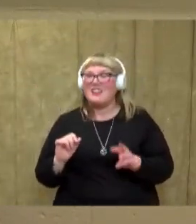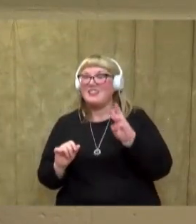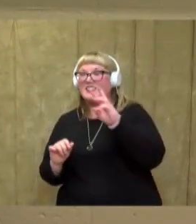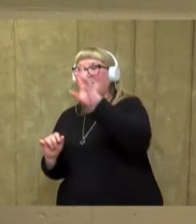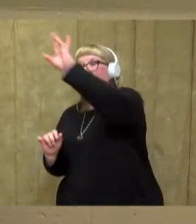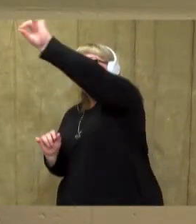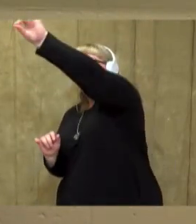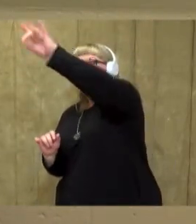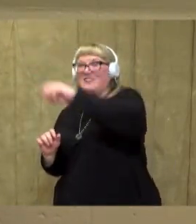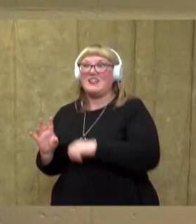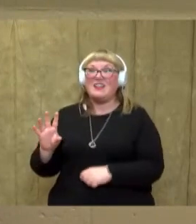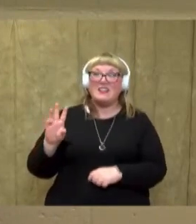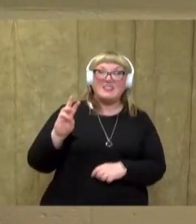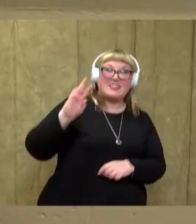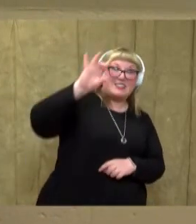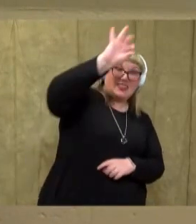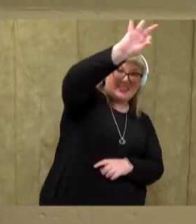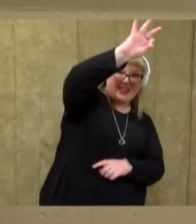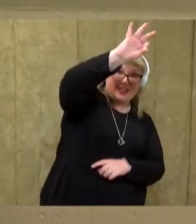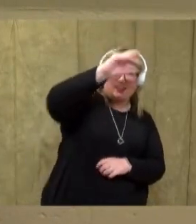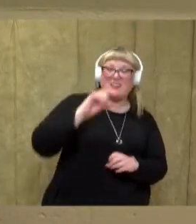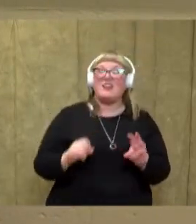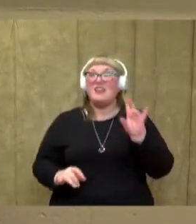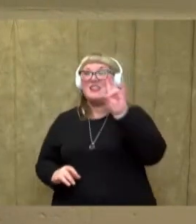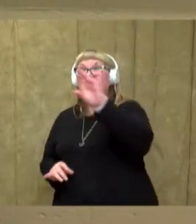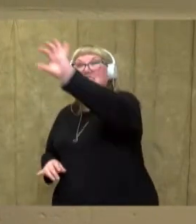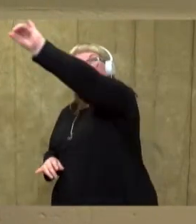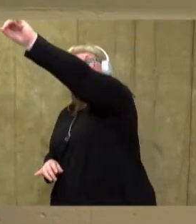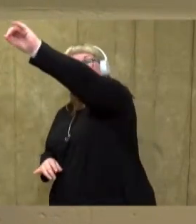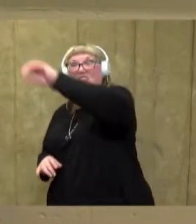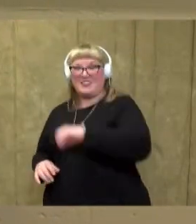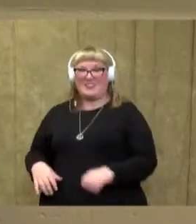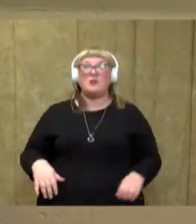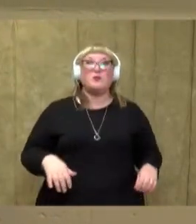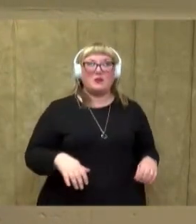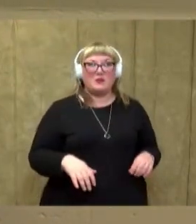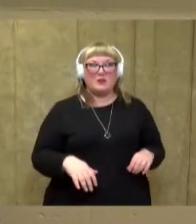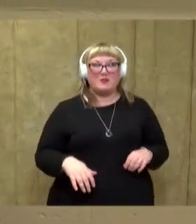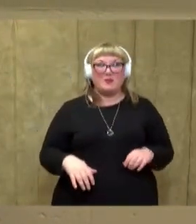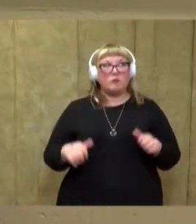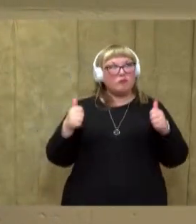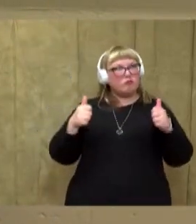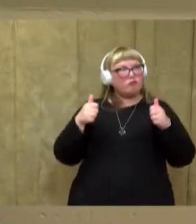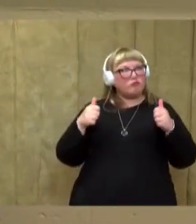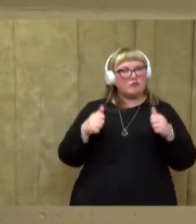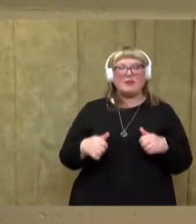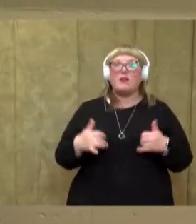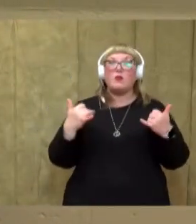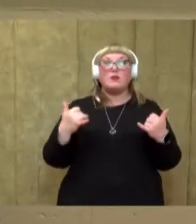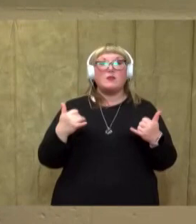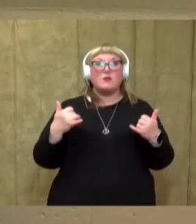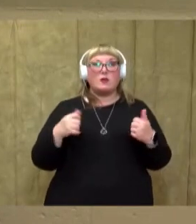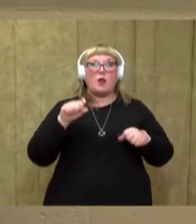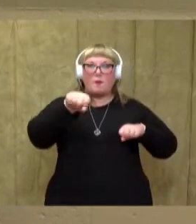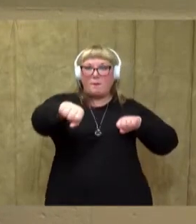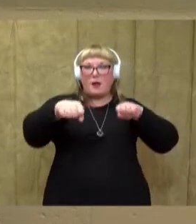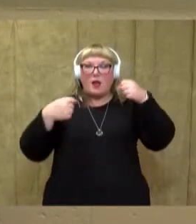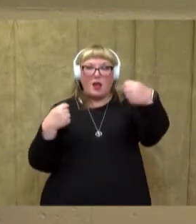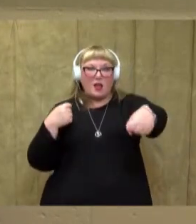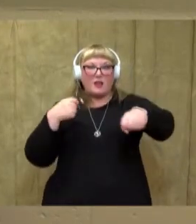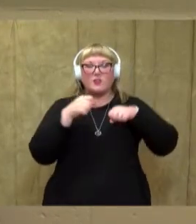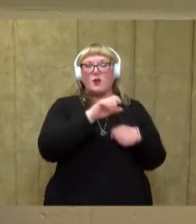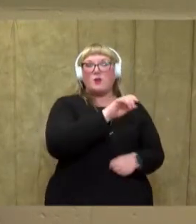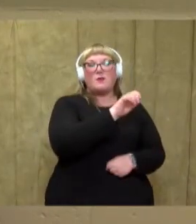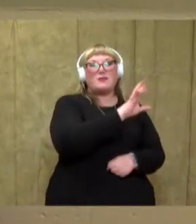67, 68, 69, 70. Great job. Now let's punch our